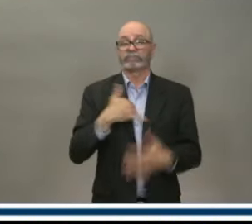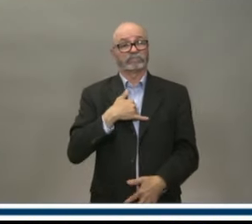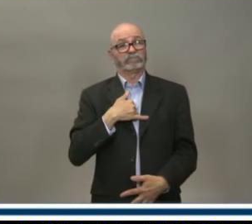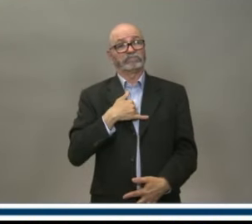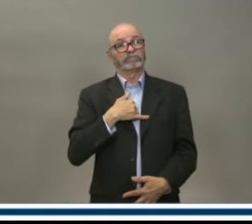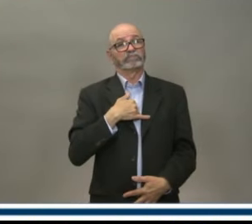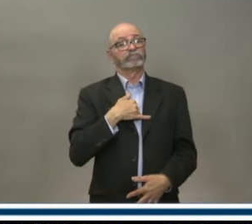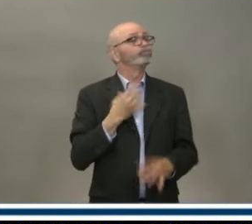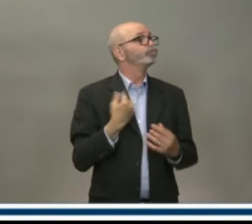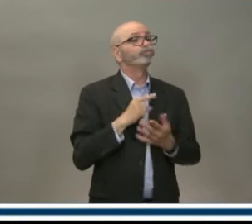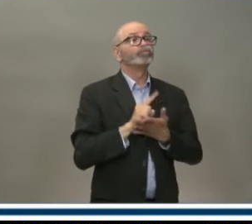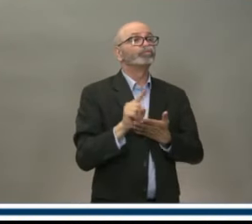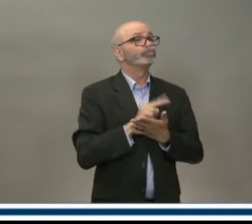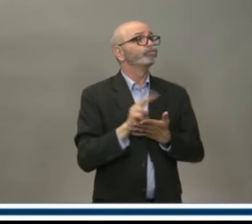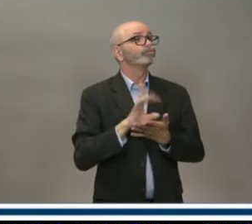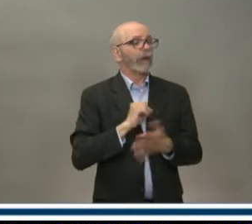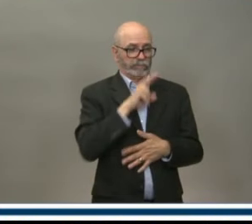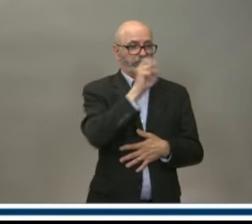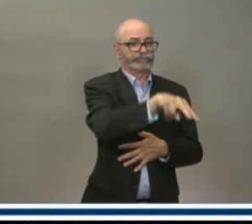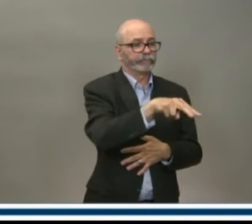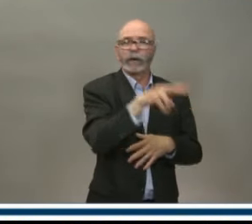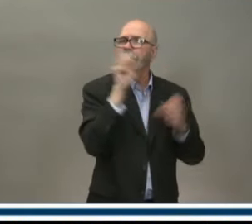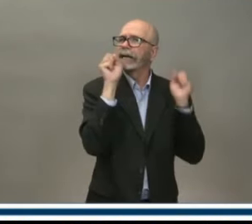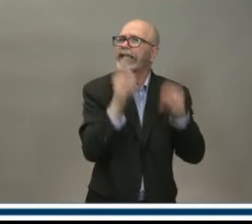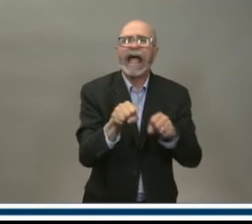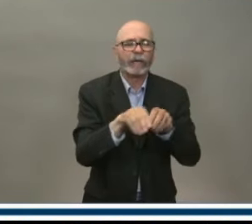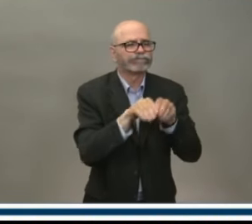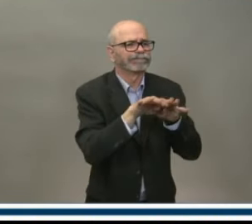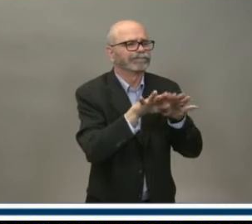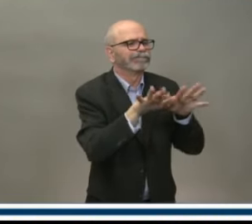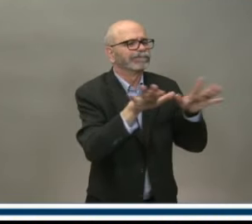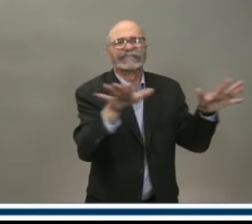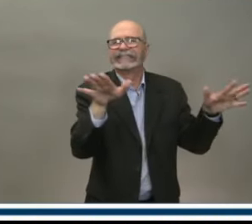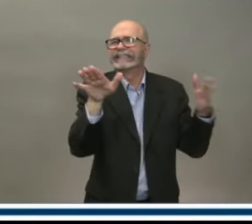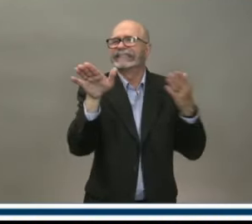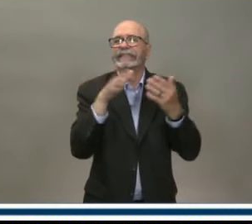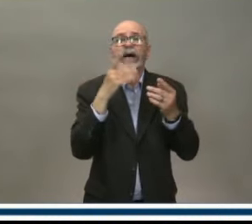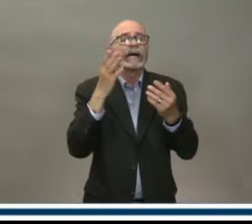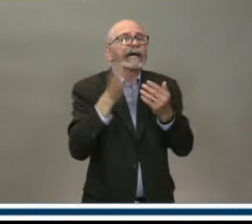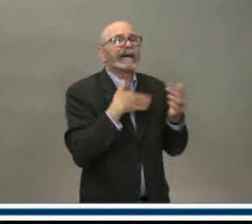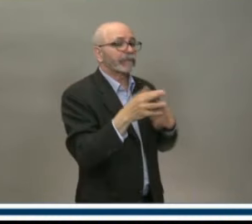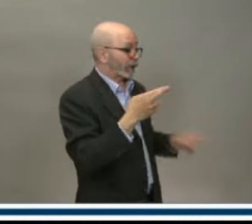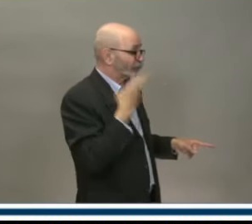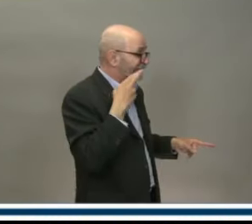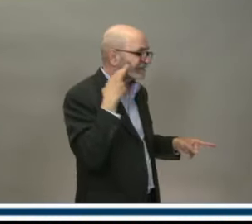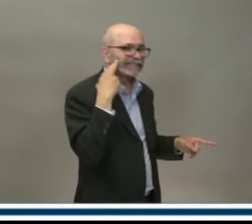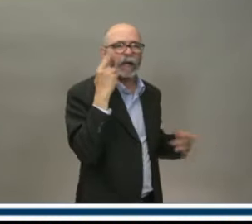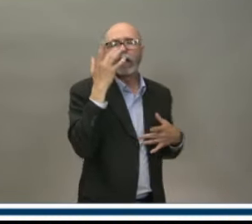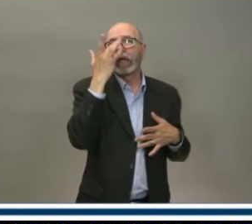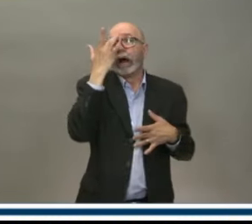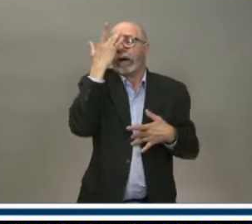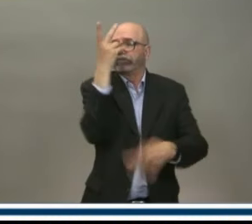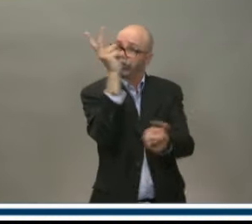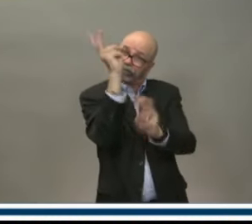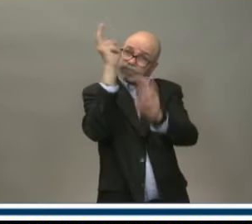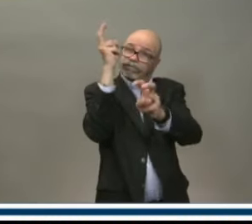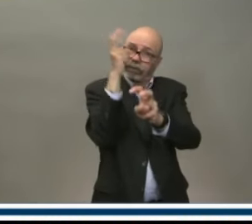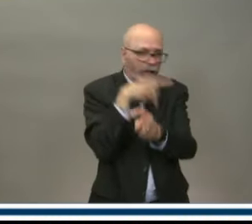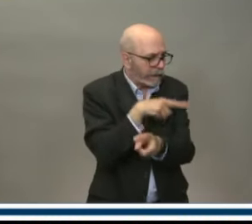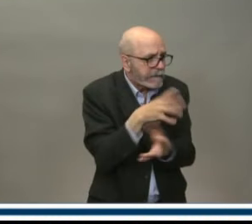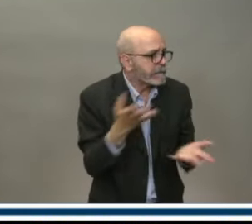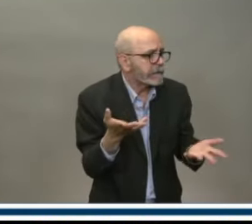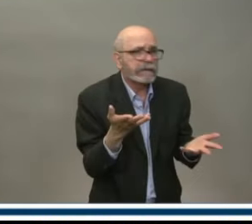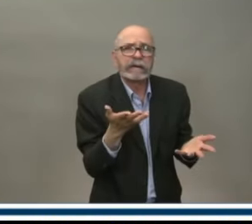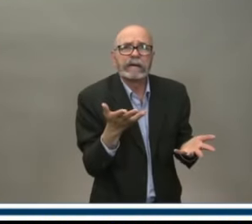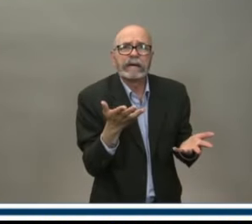large number of residents coming down ill. And that is the reality we're faced with now. And that Northwood was put